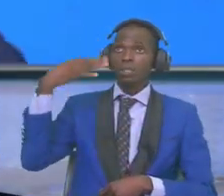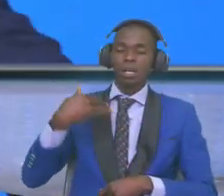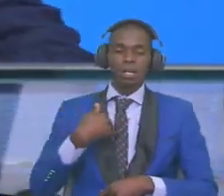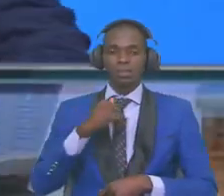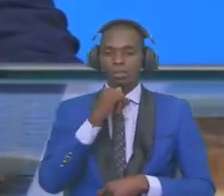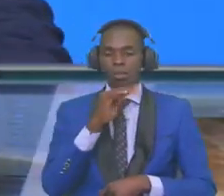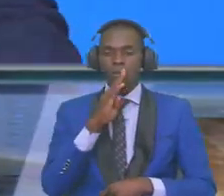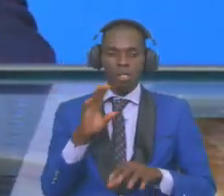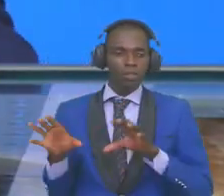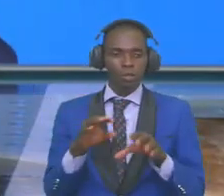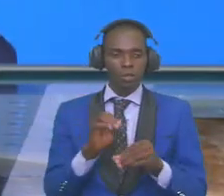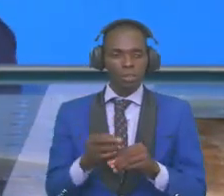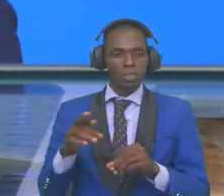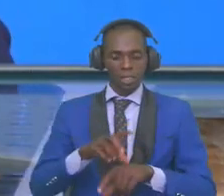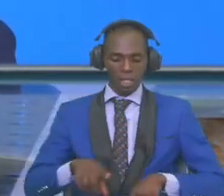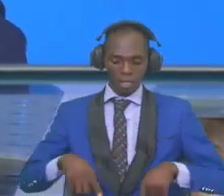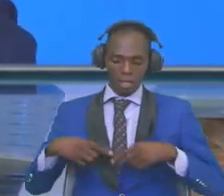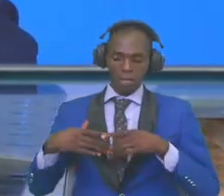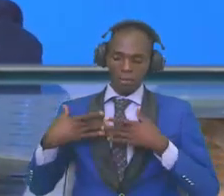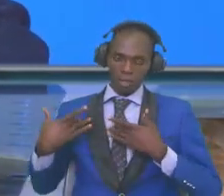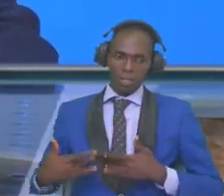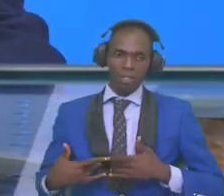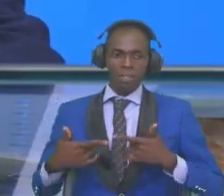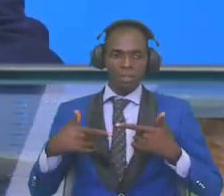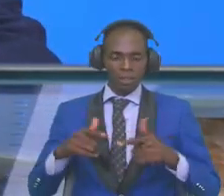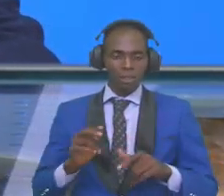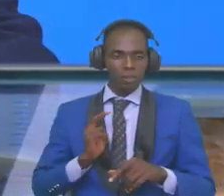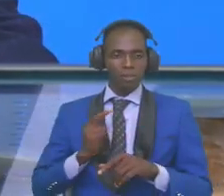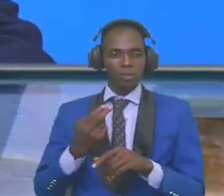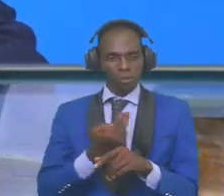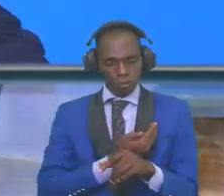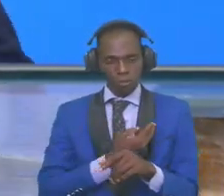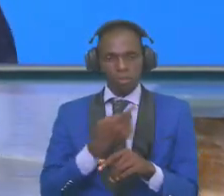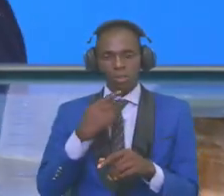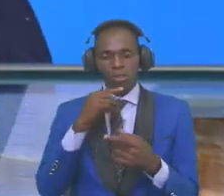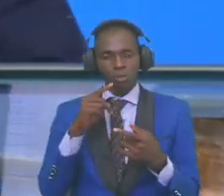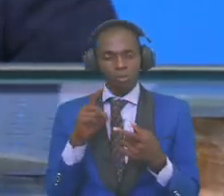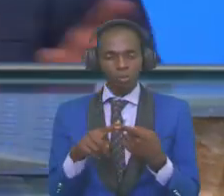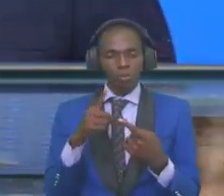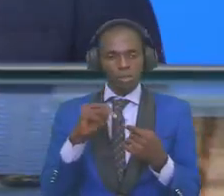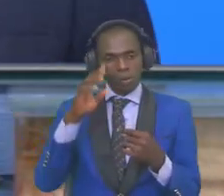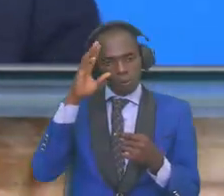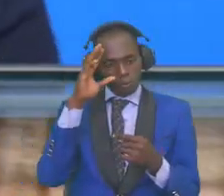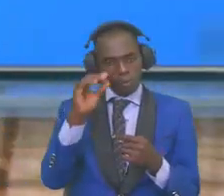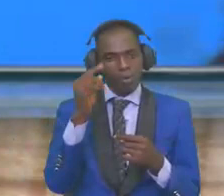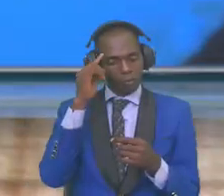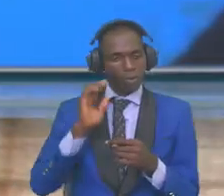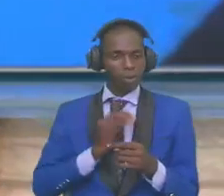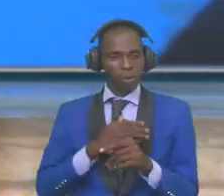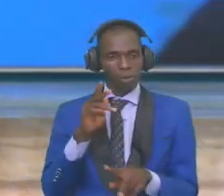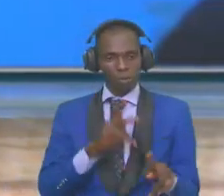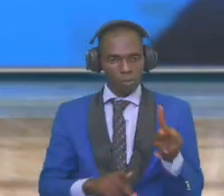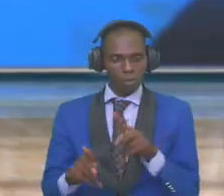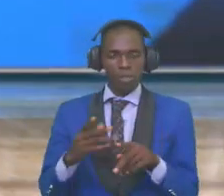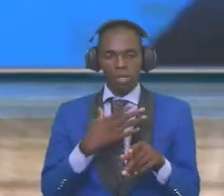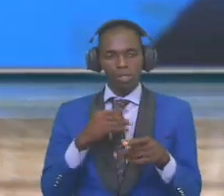their heart. It says, let us play the men for our people and for the cities of